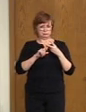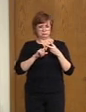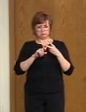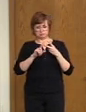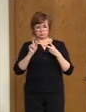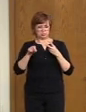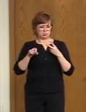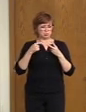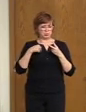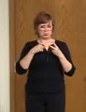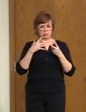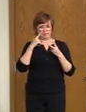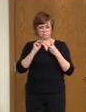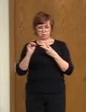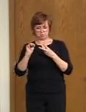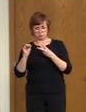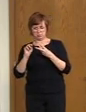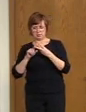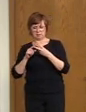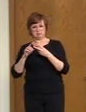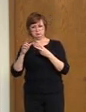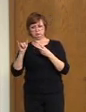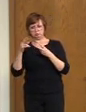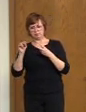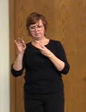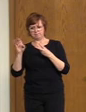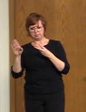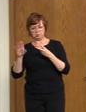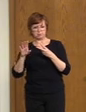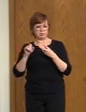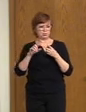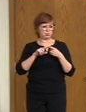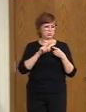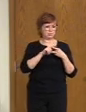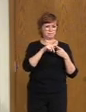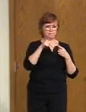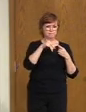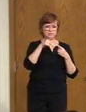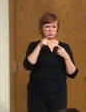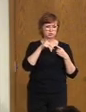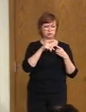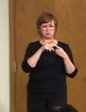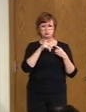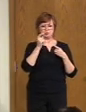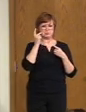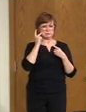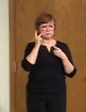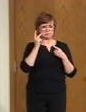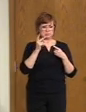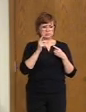we then get further information on secondary handling of Pfizer in a way that we can, at least in